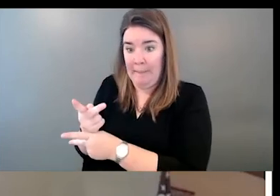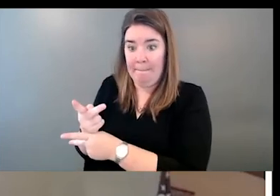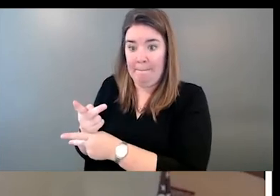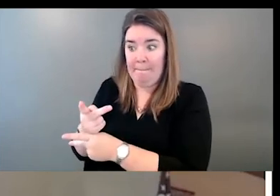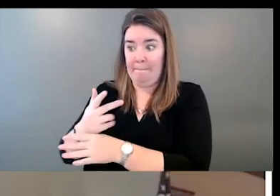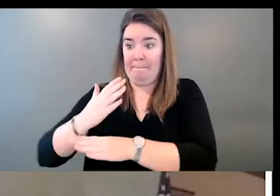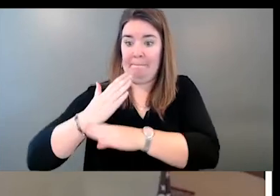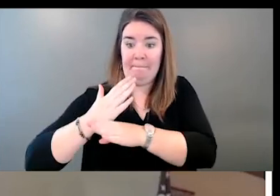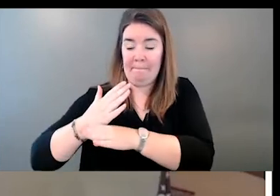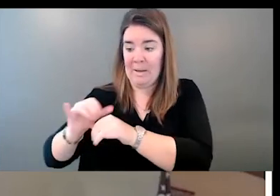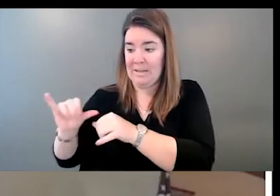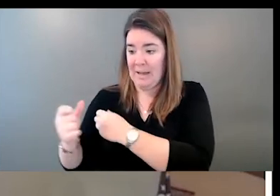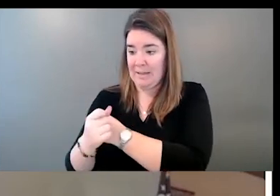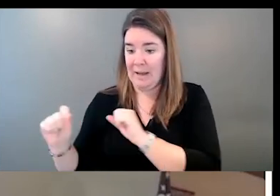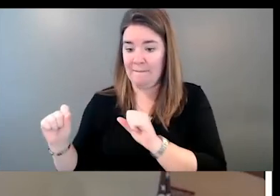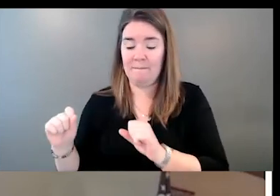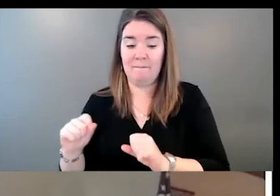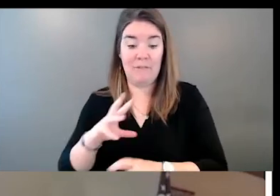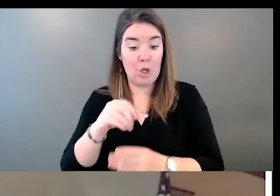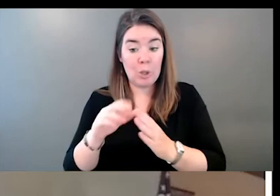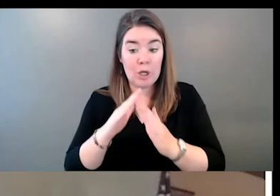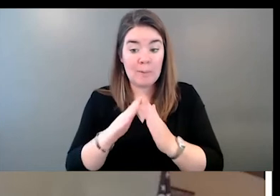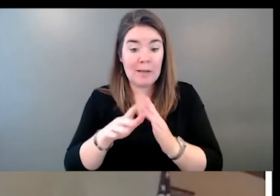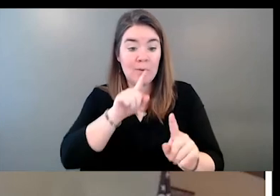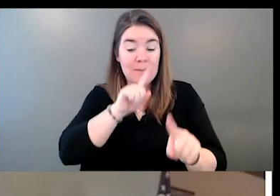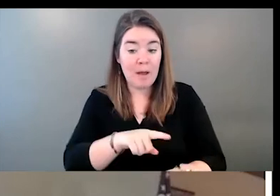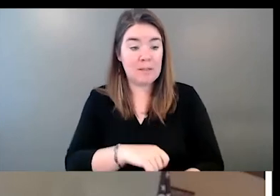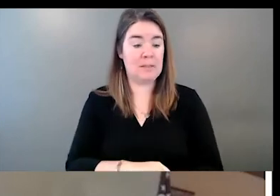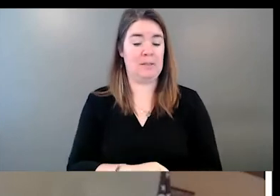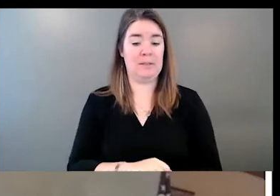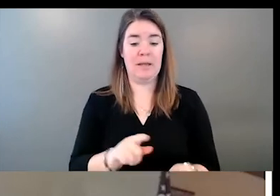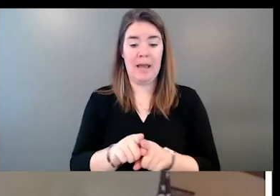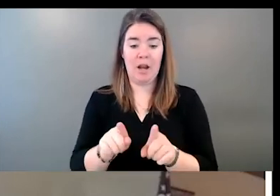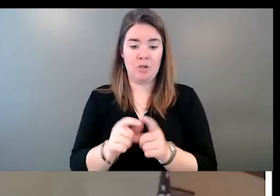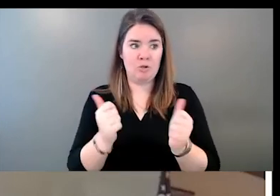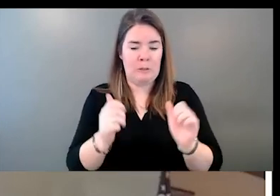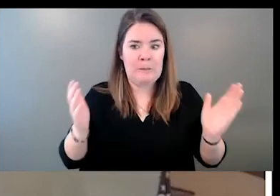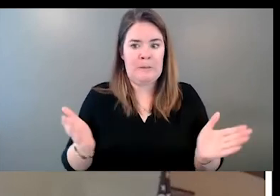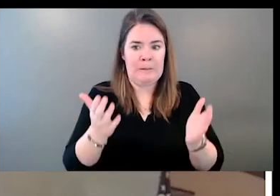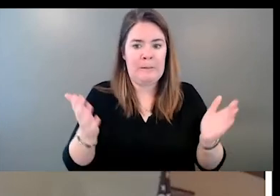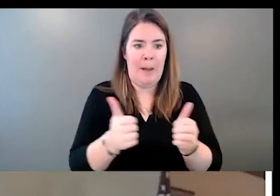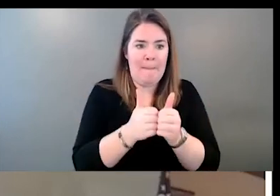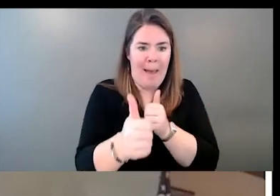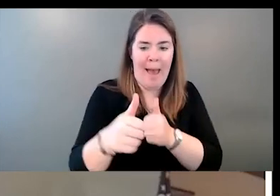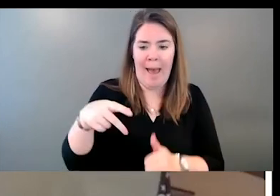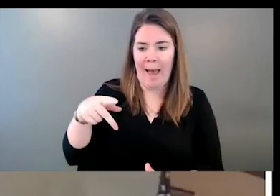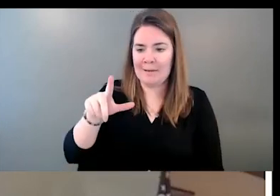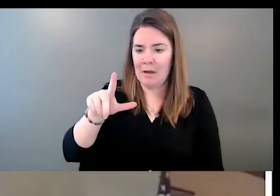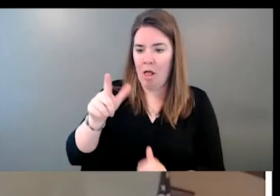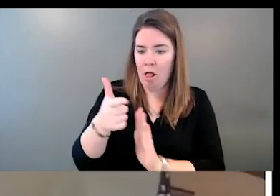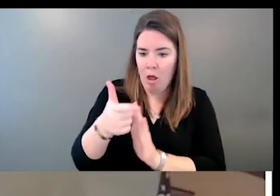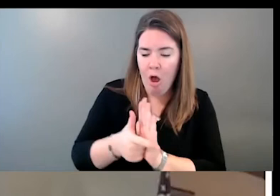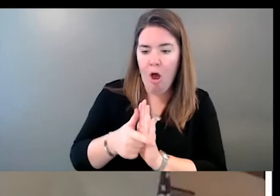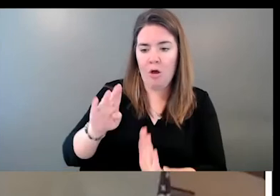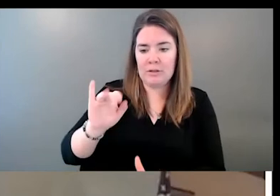improve community responses to domestic violence, to encourage the passage of laws to help prevent and reform responses to